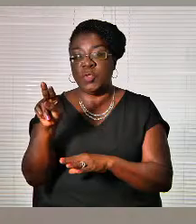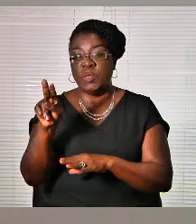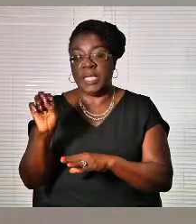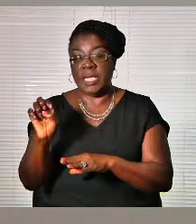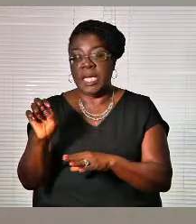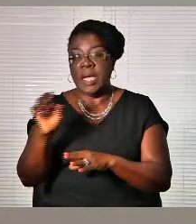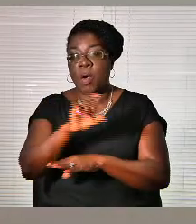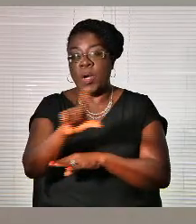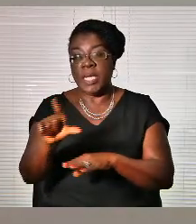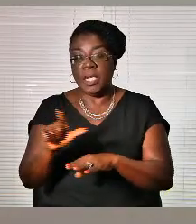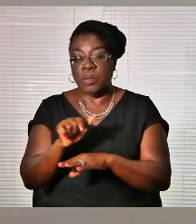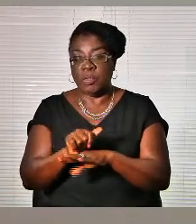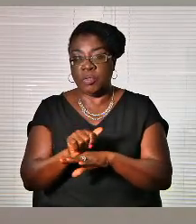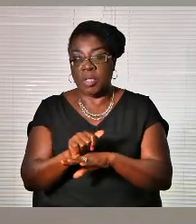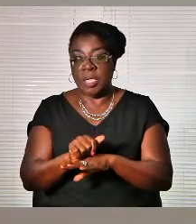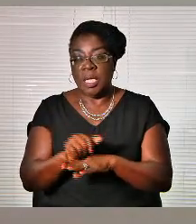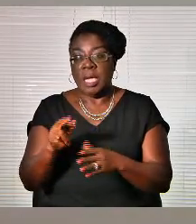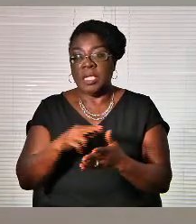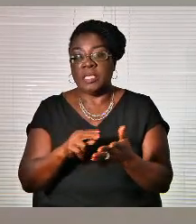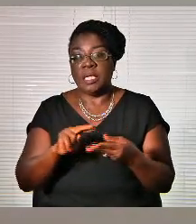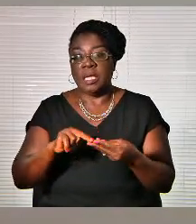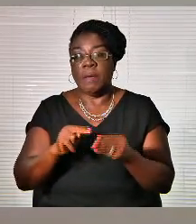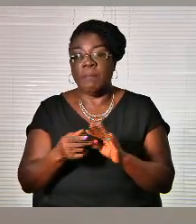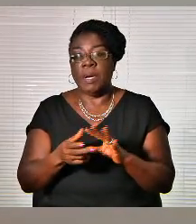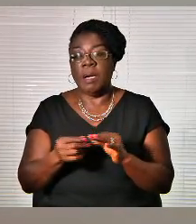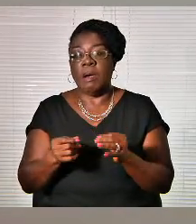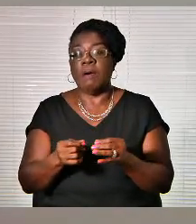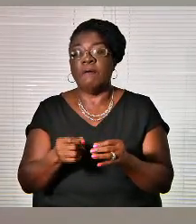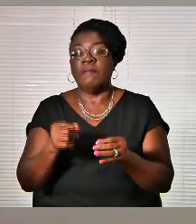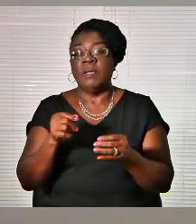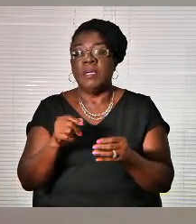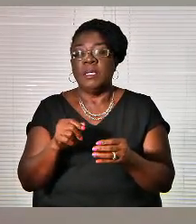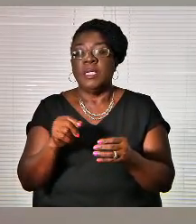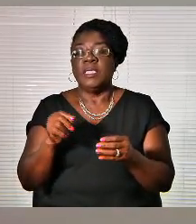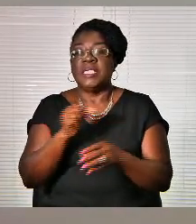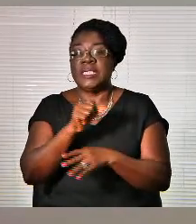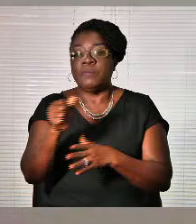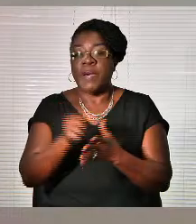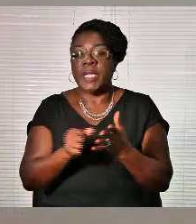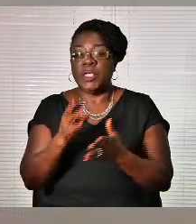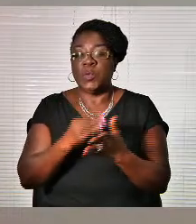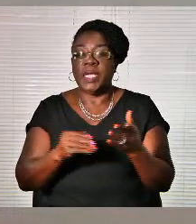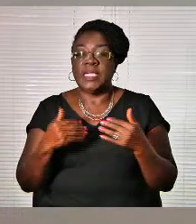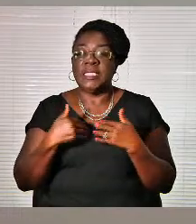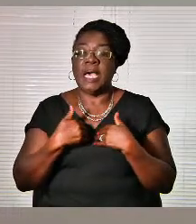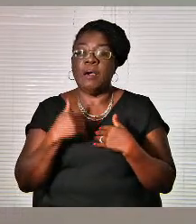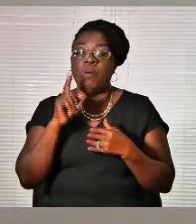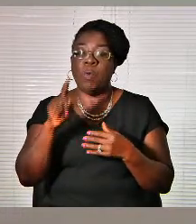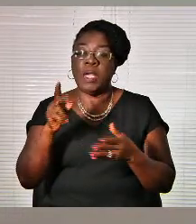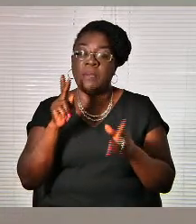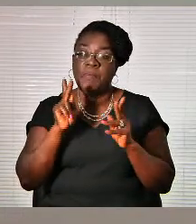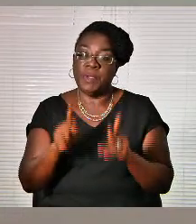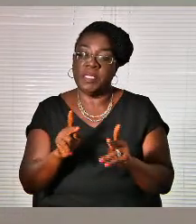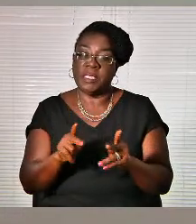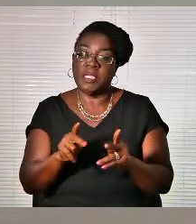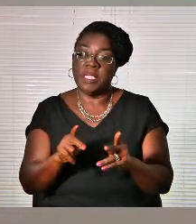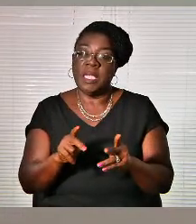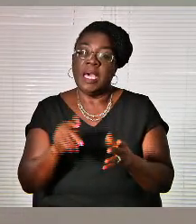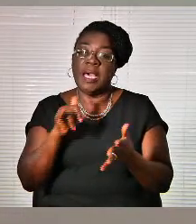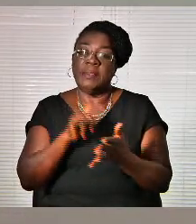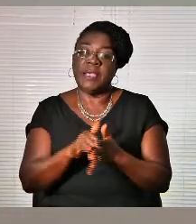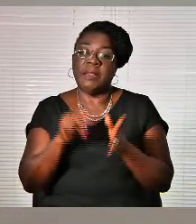no reported cases of COVID today. Spanish Wells today have 1 reported case, and that case has since been